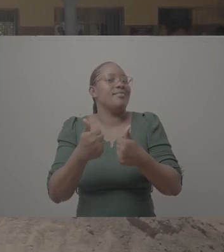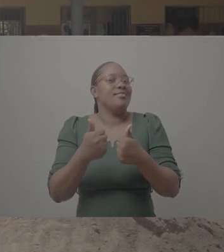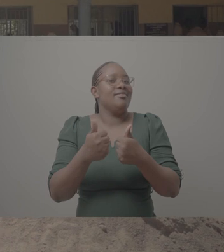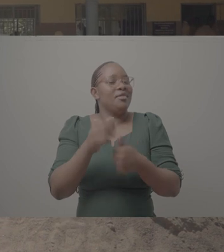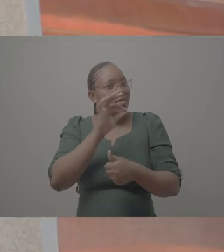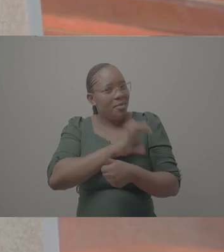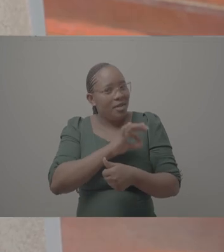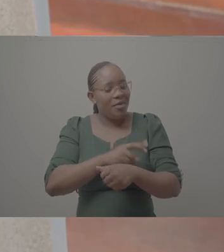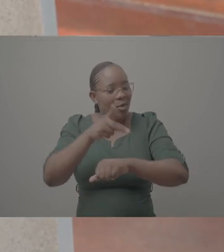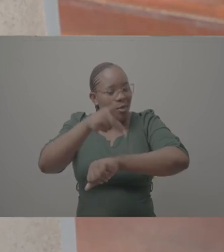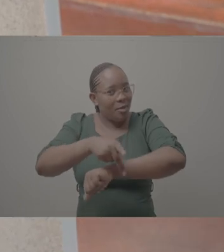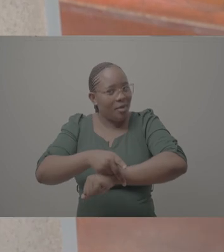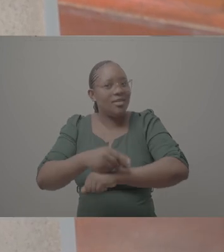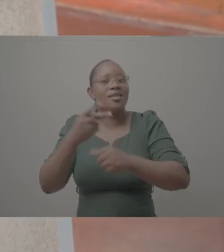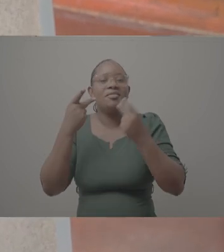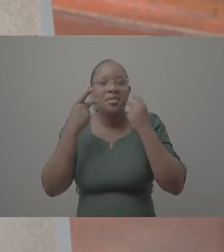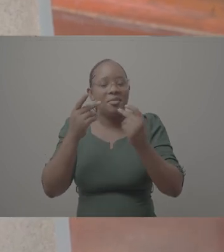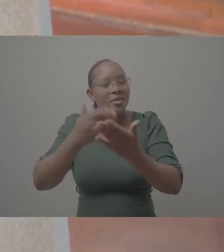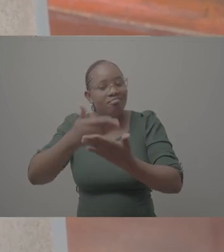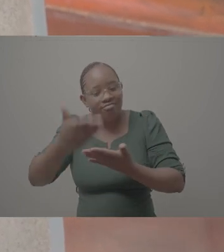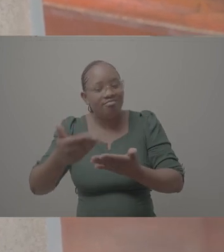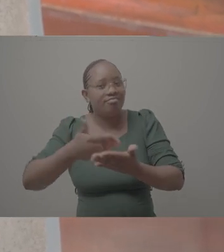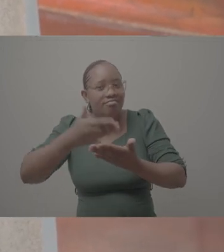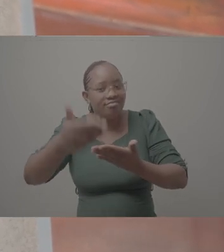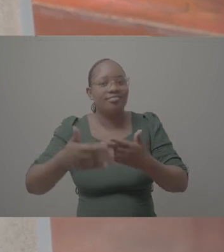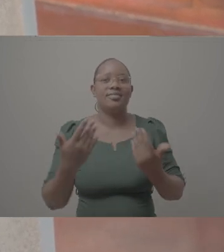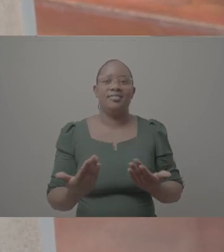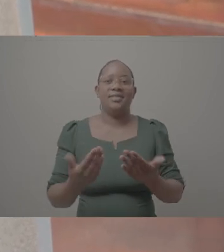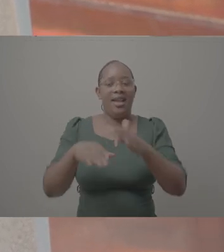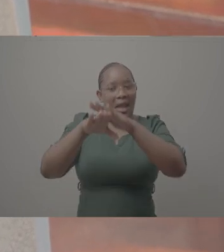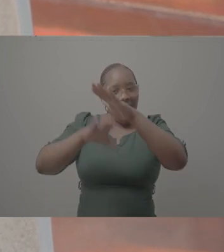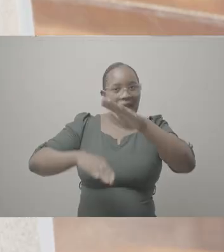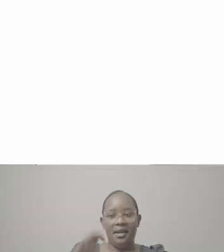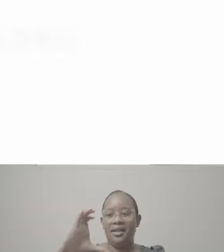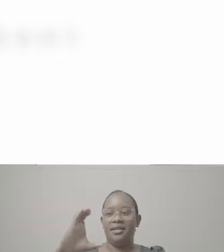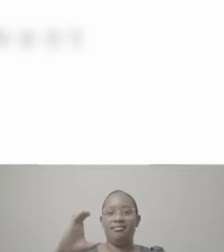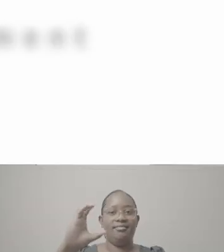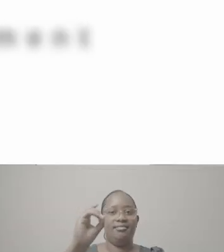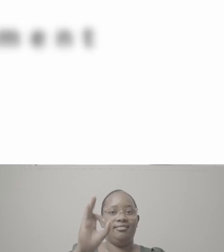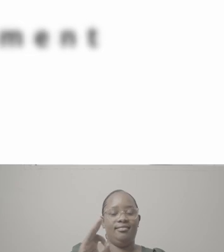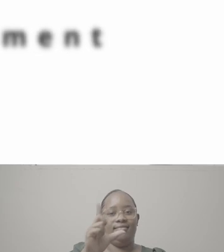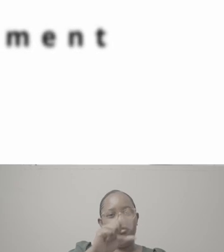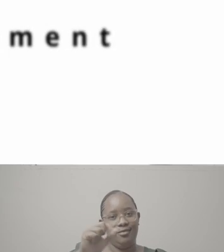this project that was given to us under CDF 2023.